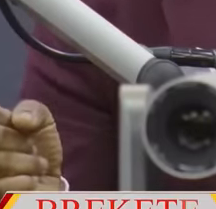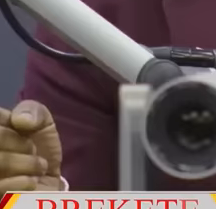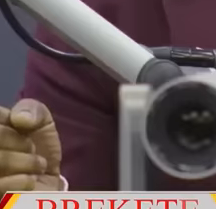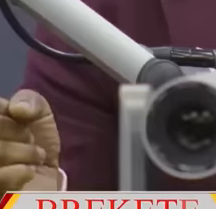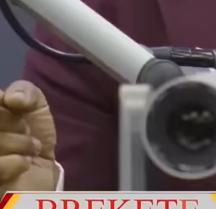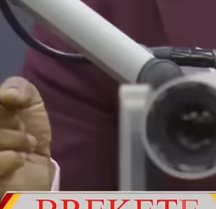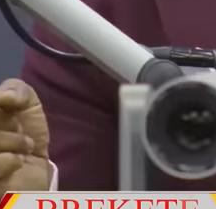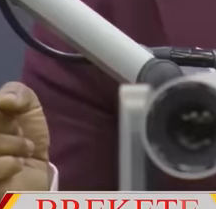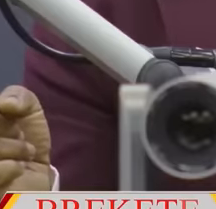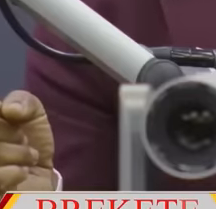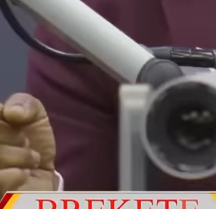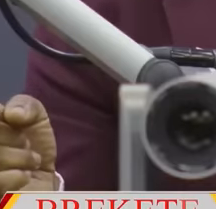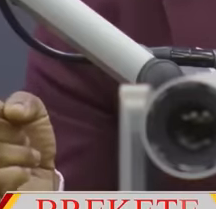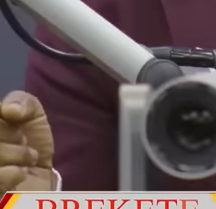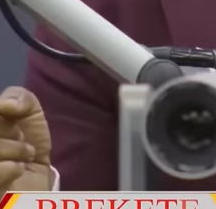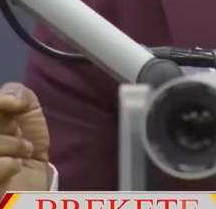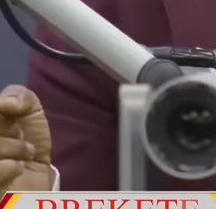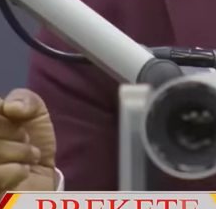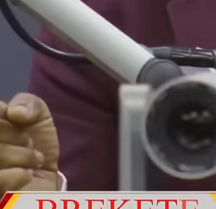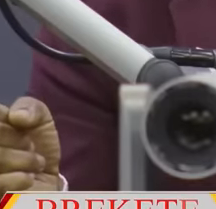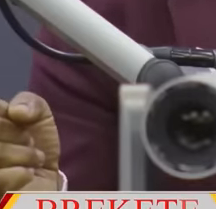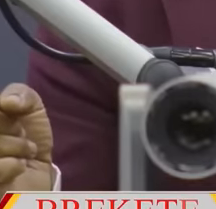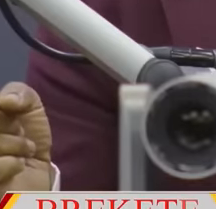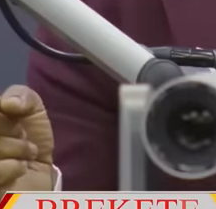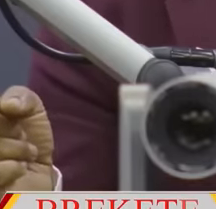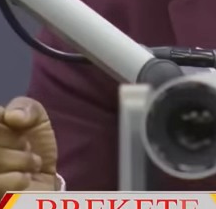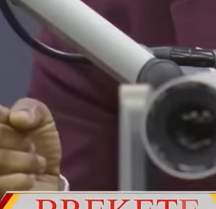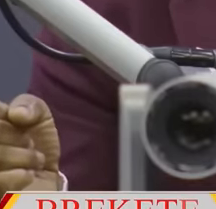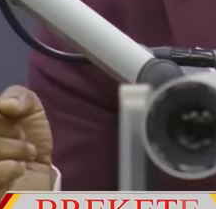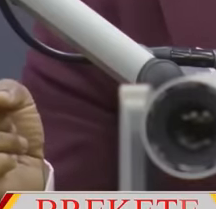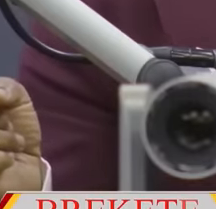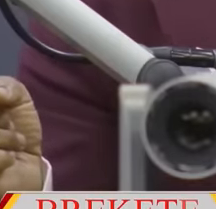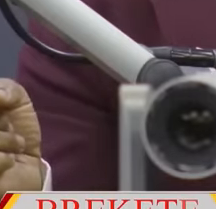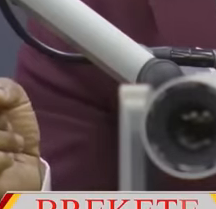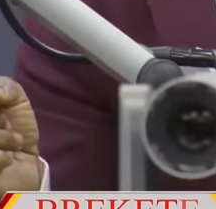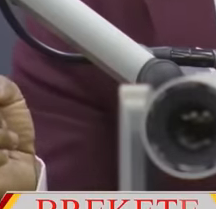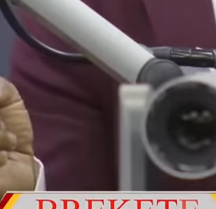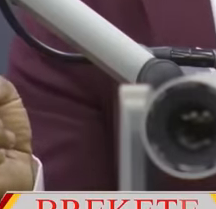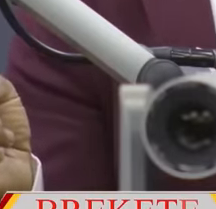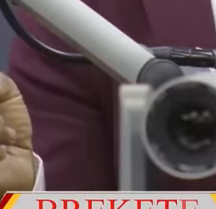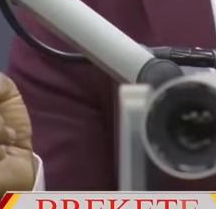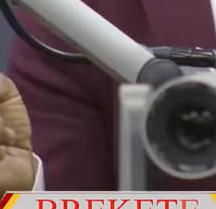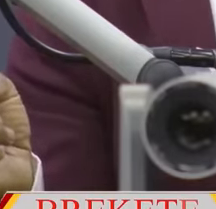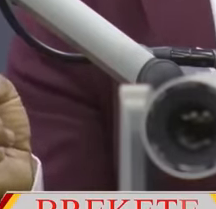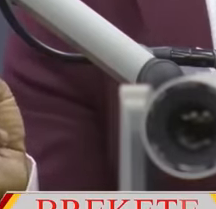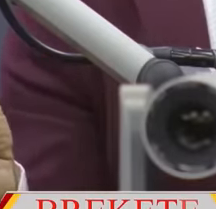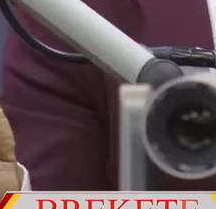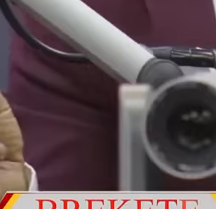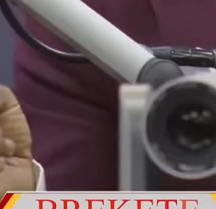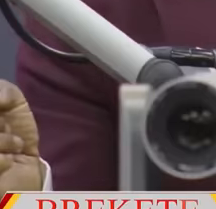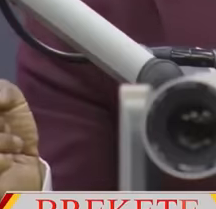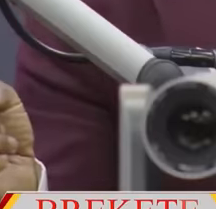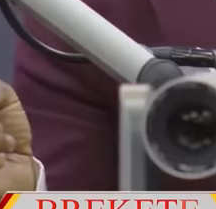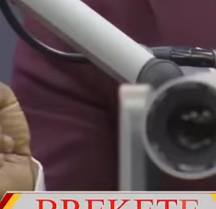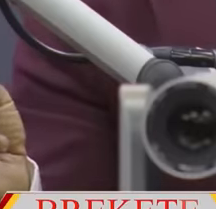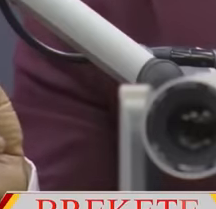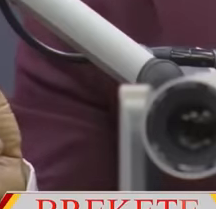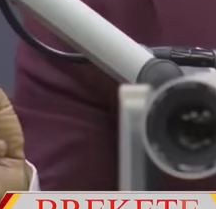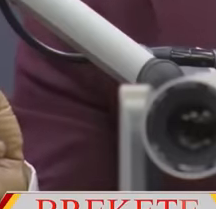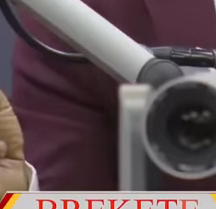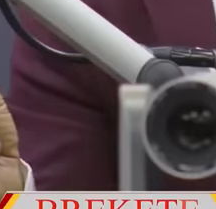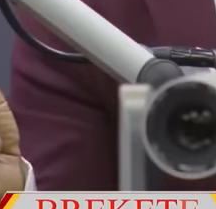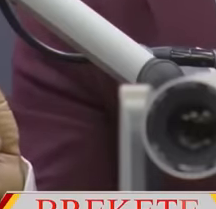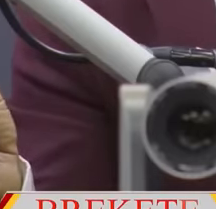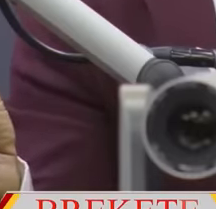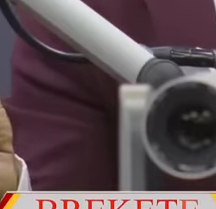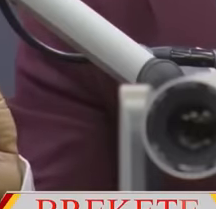Una divorce, I be una day separated, I be waiting. Why he be say, now she